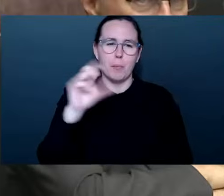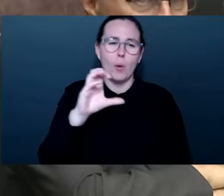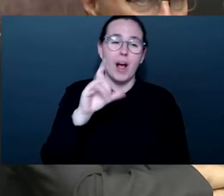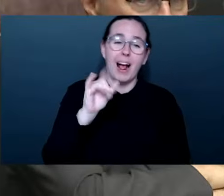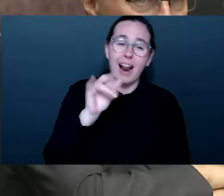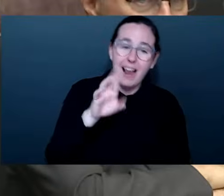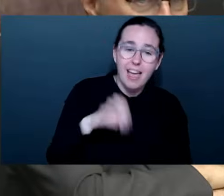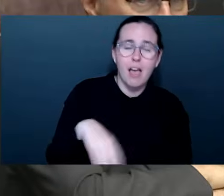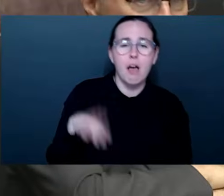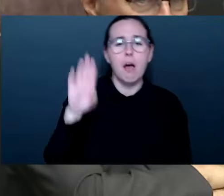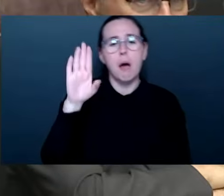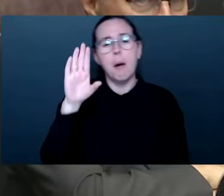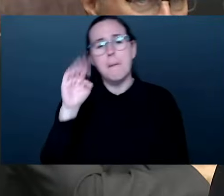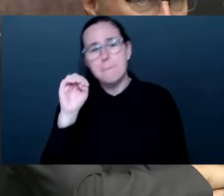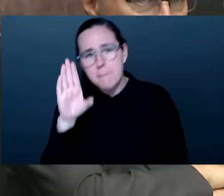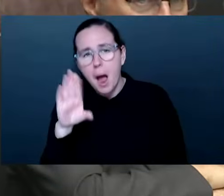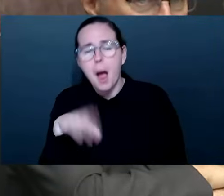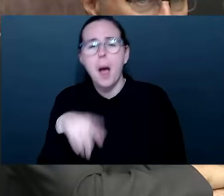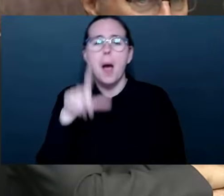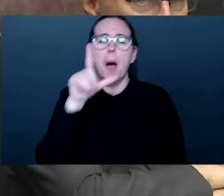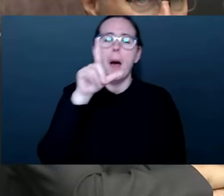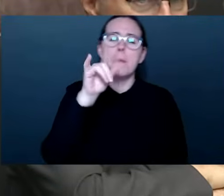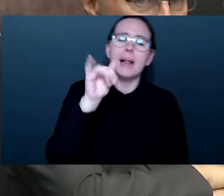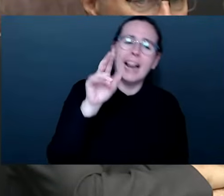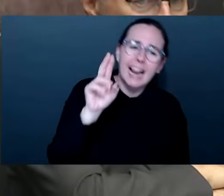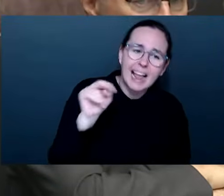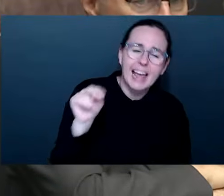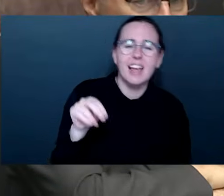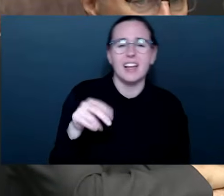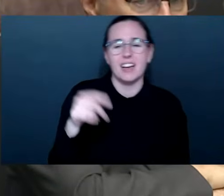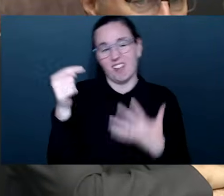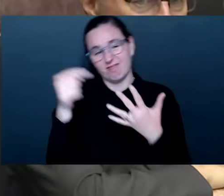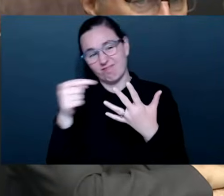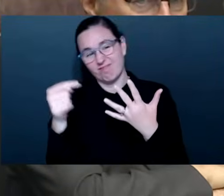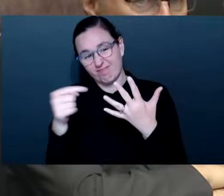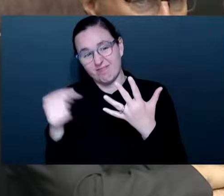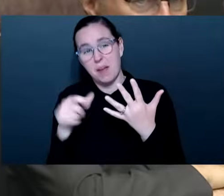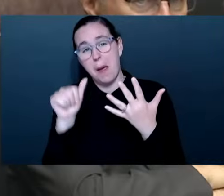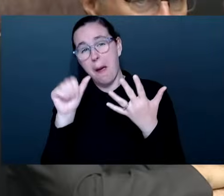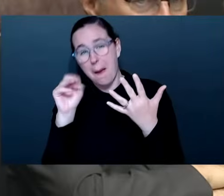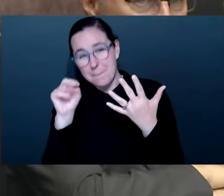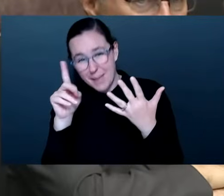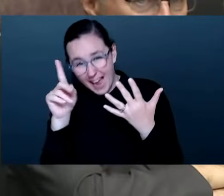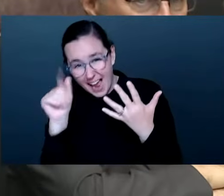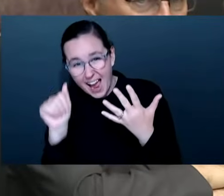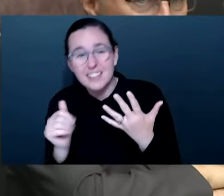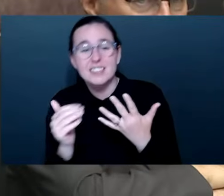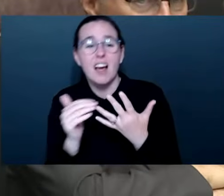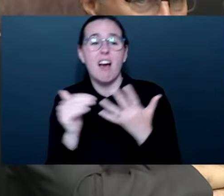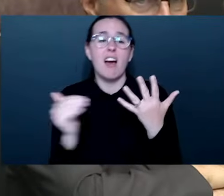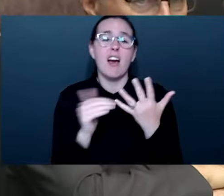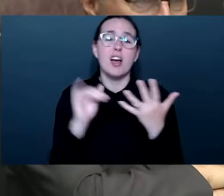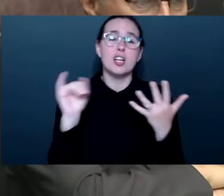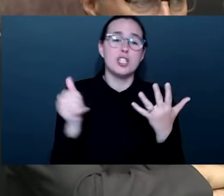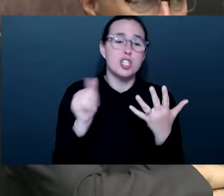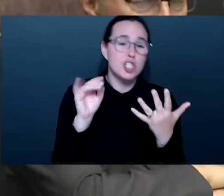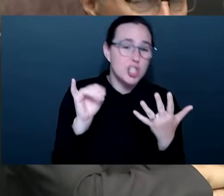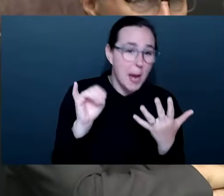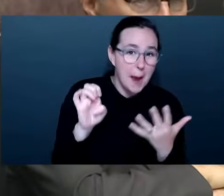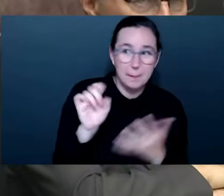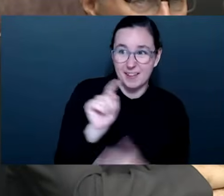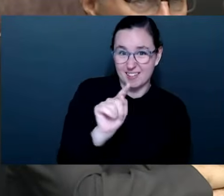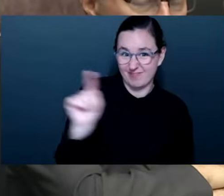Stein sitting on this side of the house. And this morning I was with them and saw the printer they